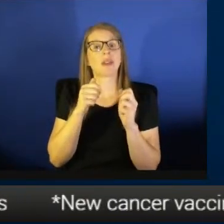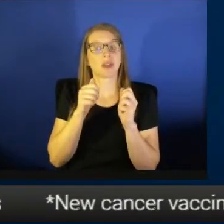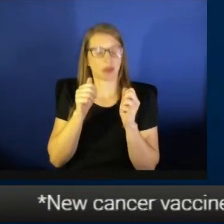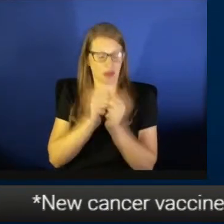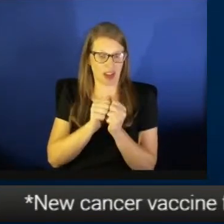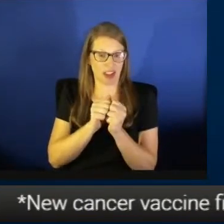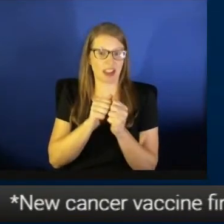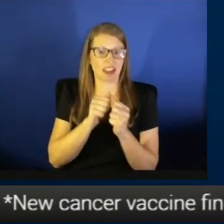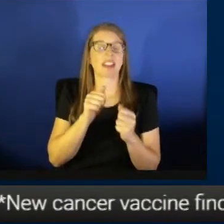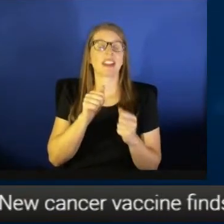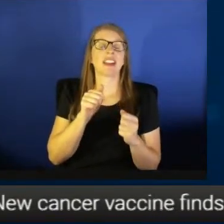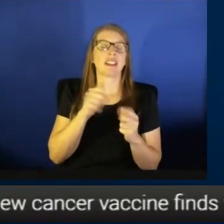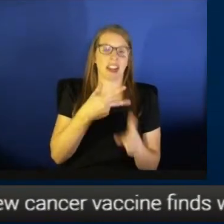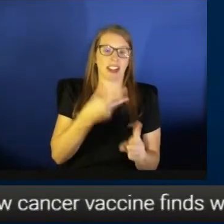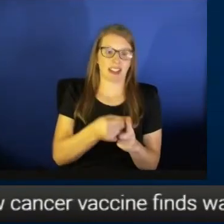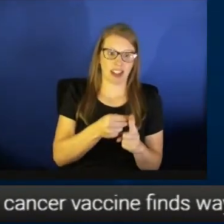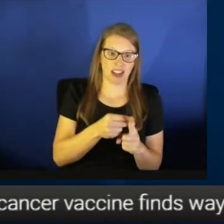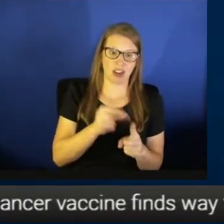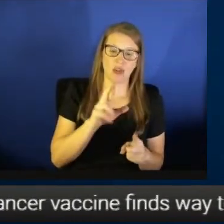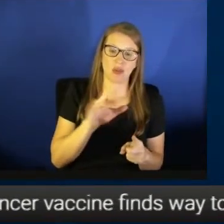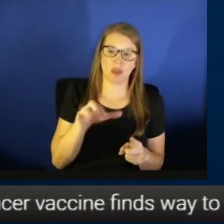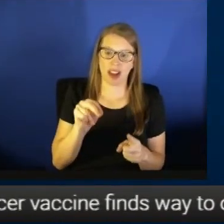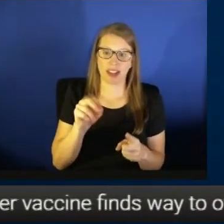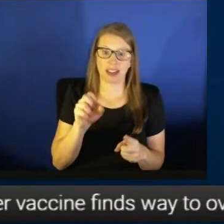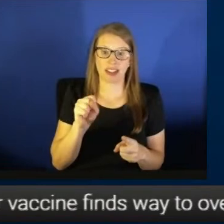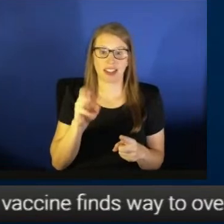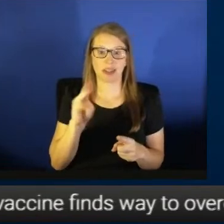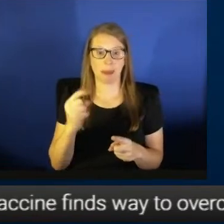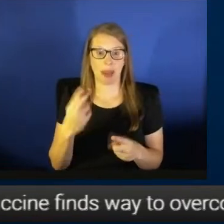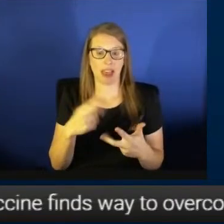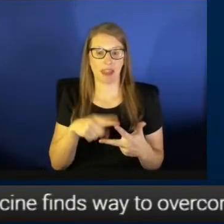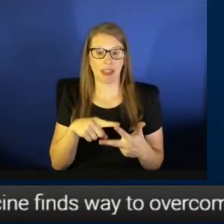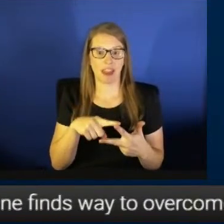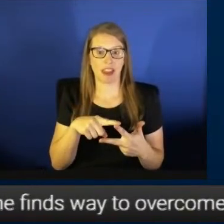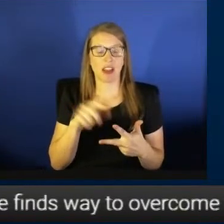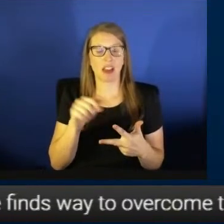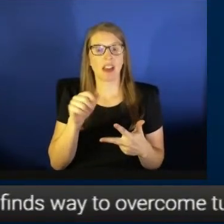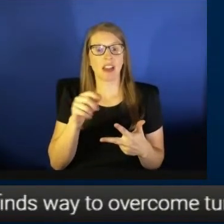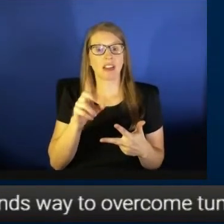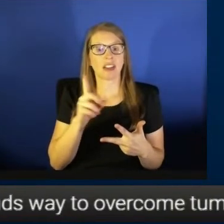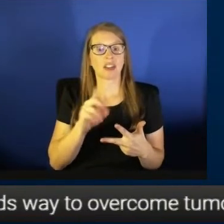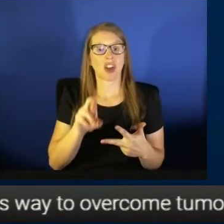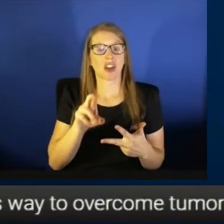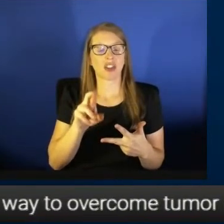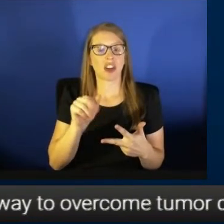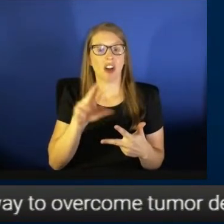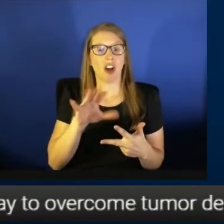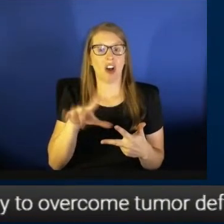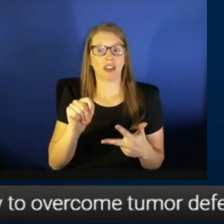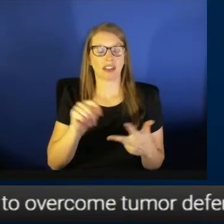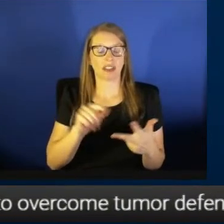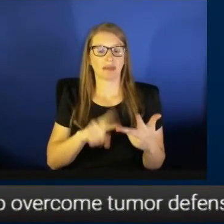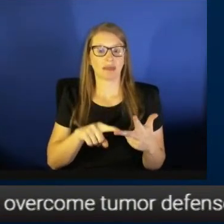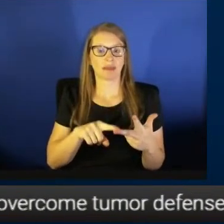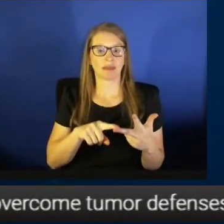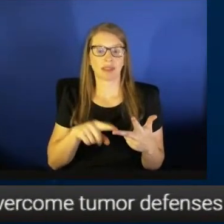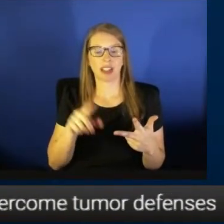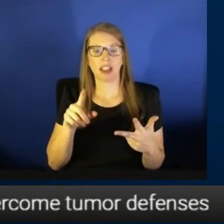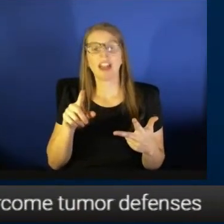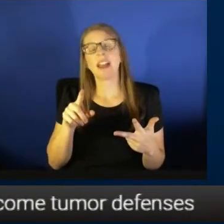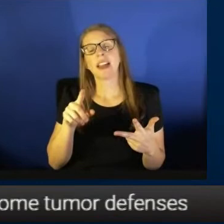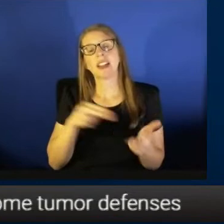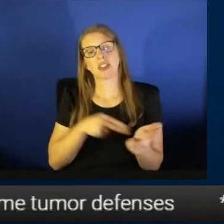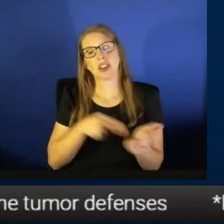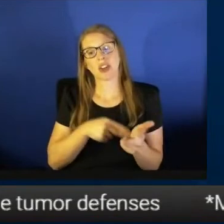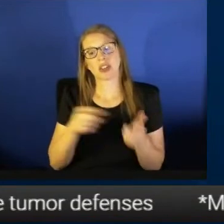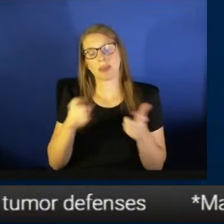Dr. Ryan Smith, Dr. Kevin Ault, OBGYN, and member of the CDC's ACIP committee, and also Mallory Leach, nurse manager